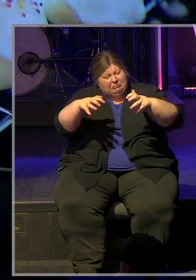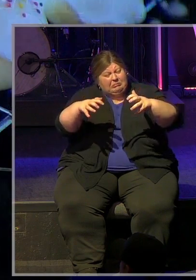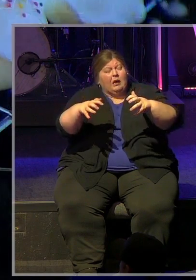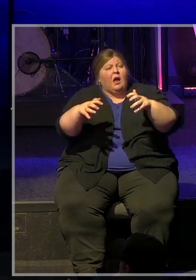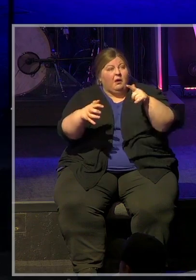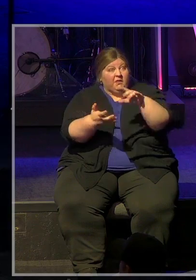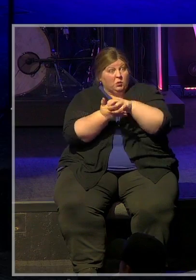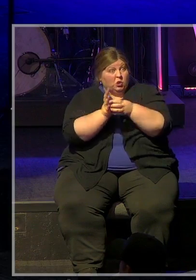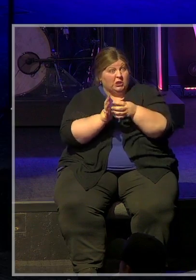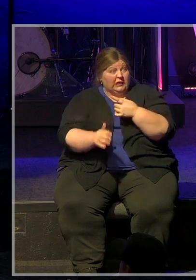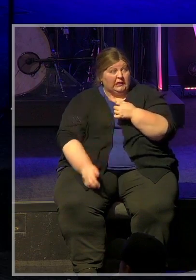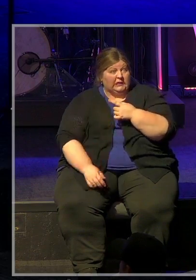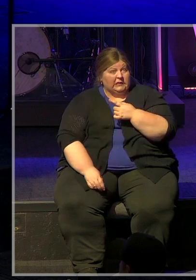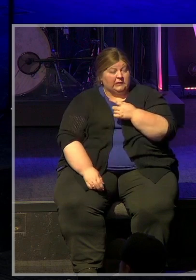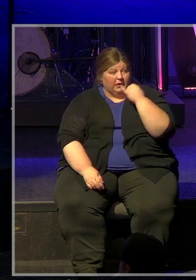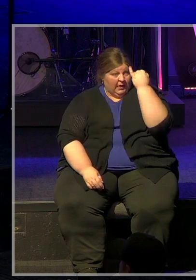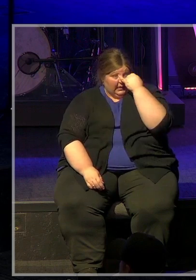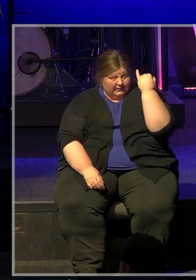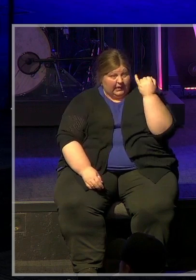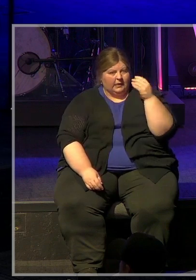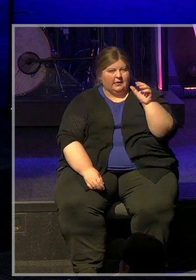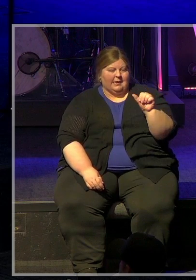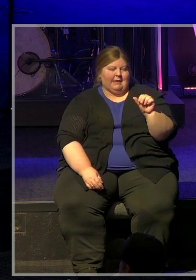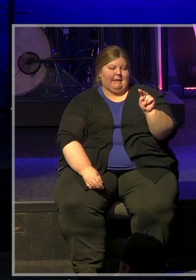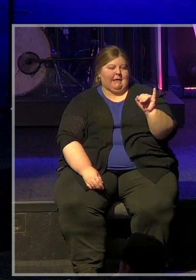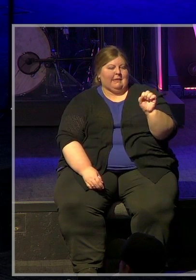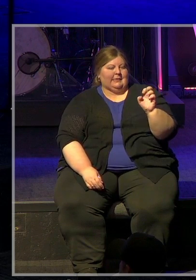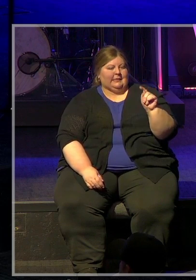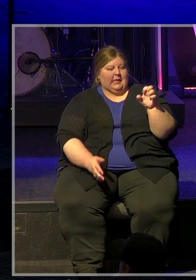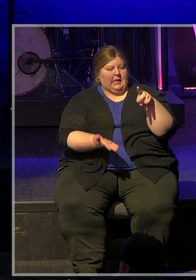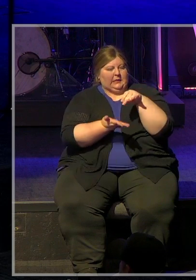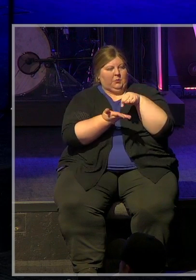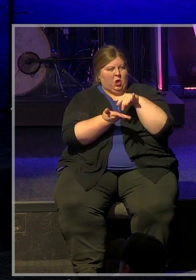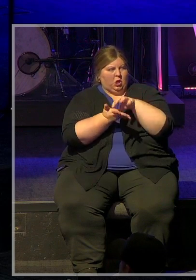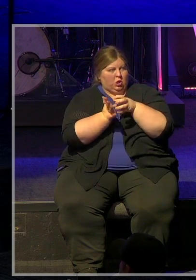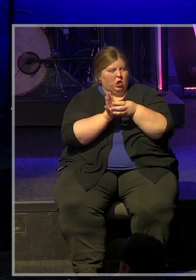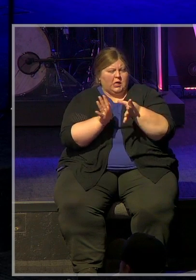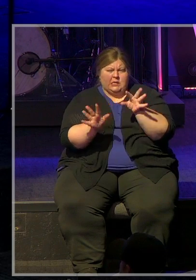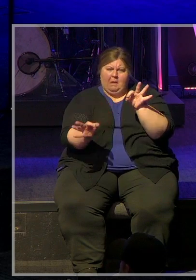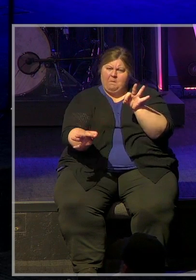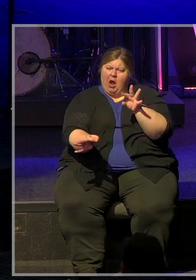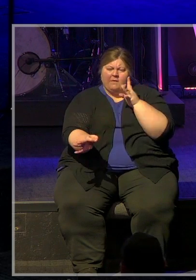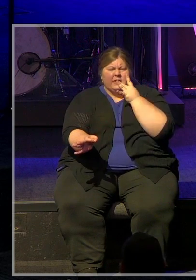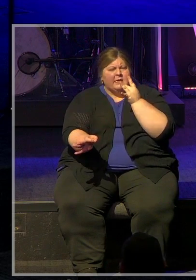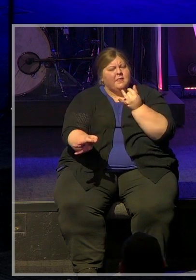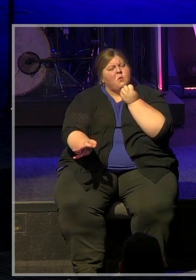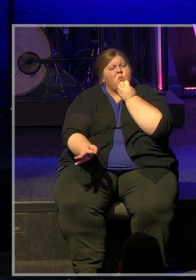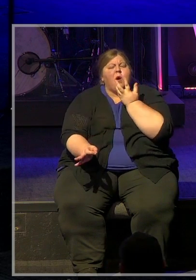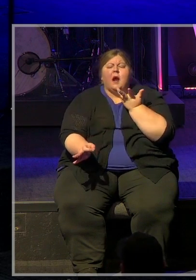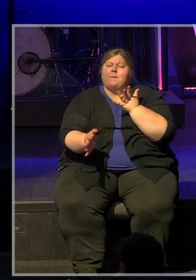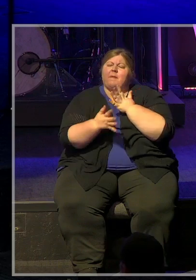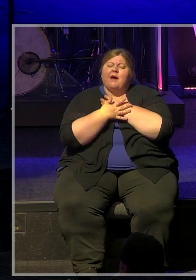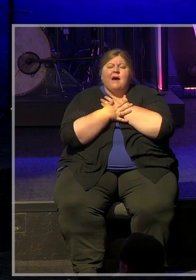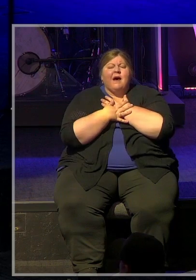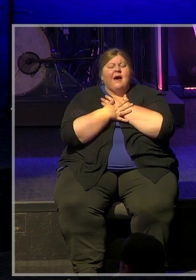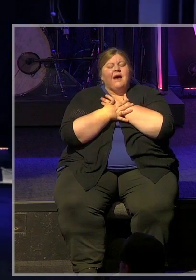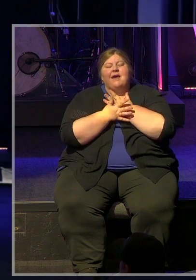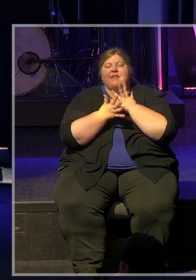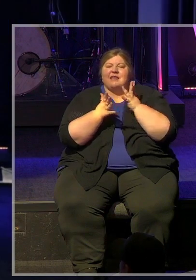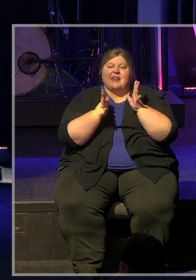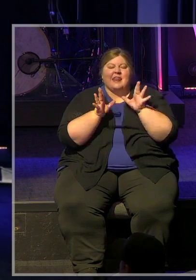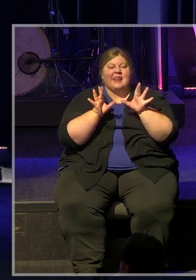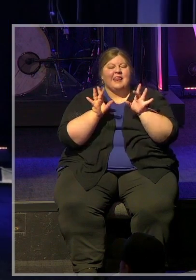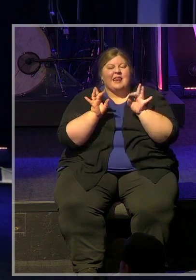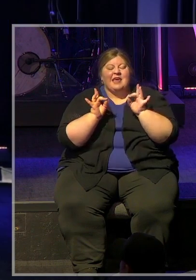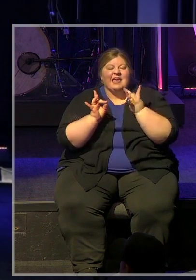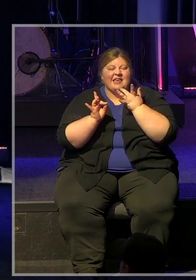these cookies, the Italian Anisette Sprinkle Cookies. I mean, they're perfect. They're warm. It's like they're so tangible, like he